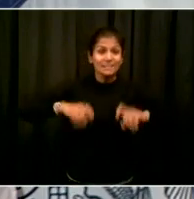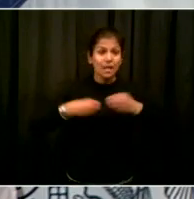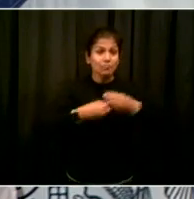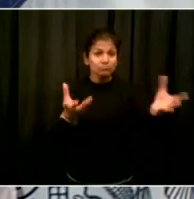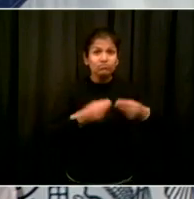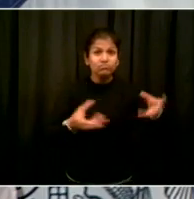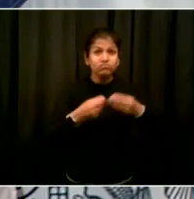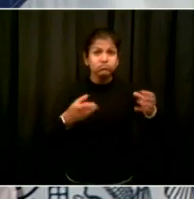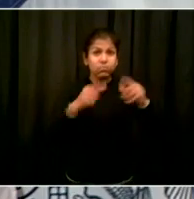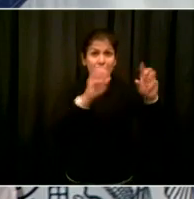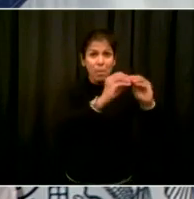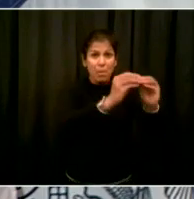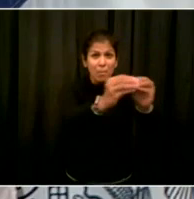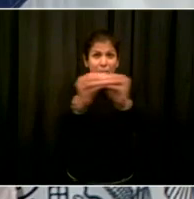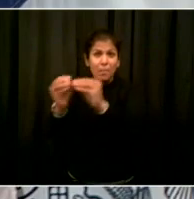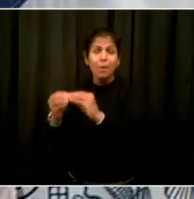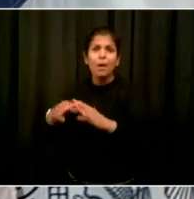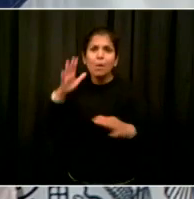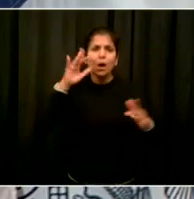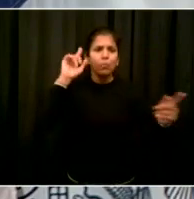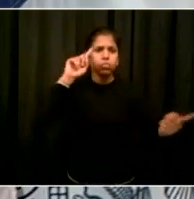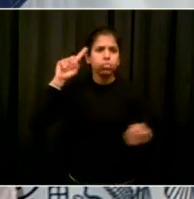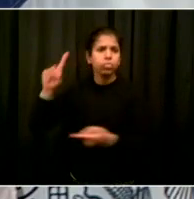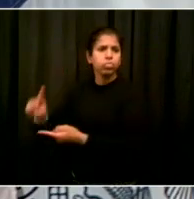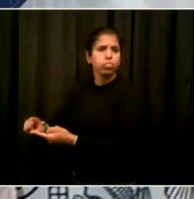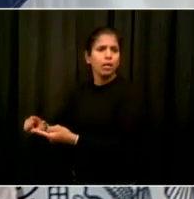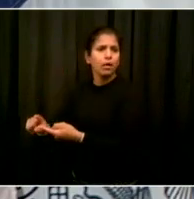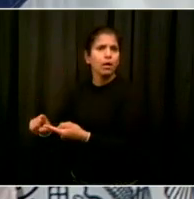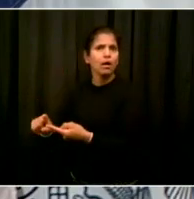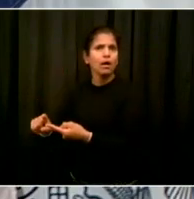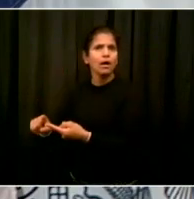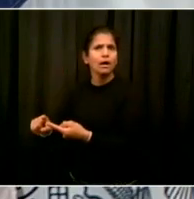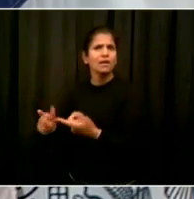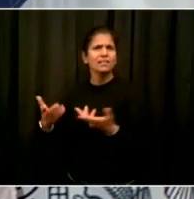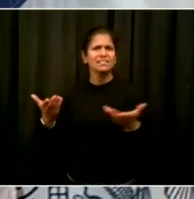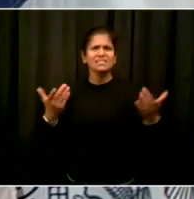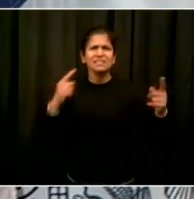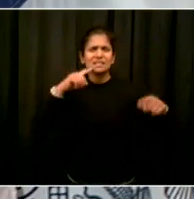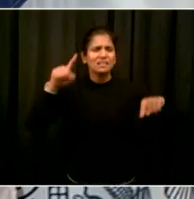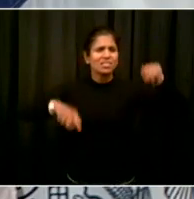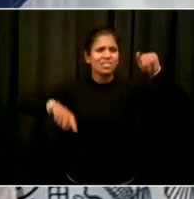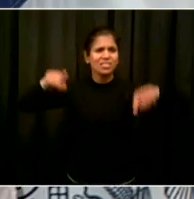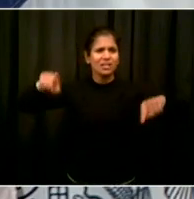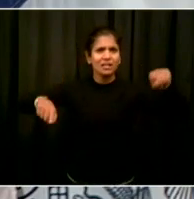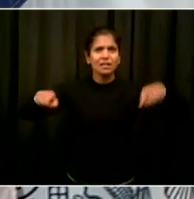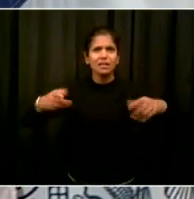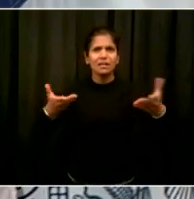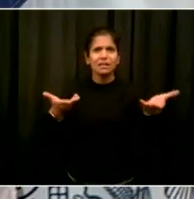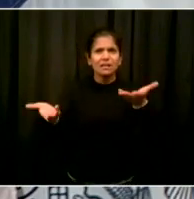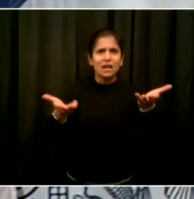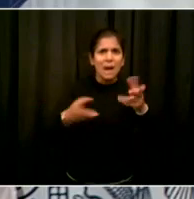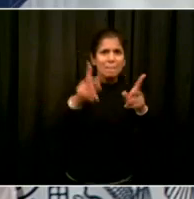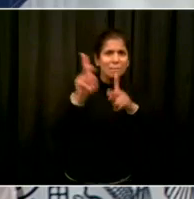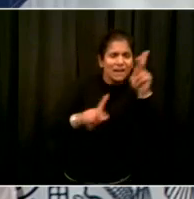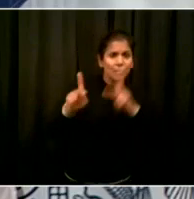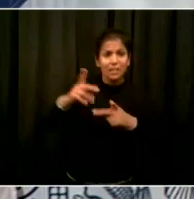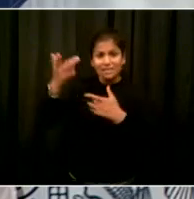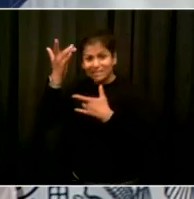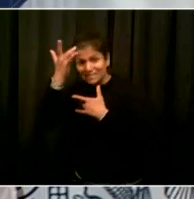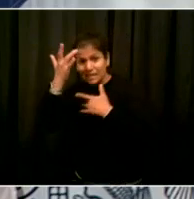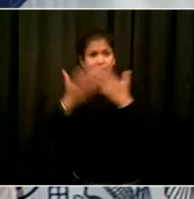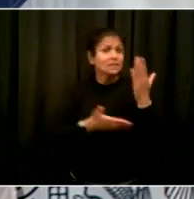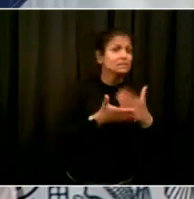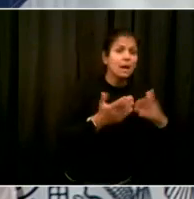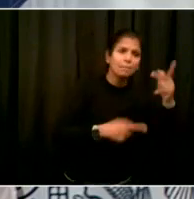testing and your numbers continue to go down in terms of positivity, that means something good is happening in reality, and you're getting a truer